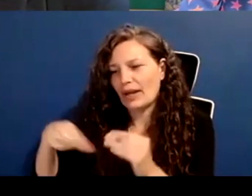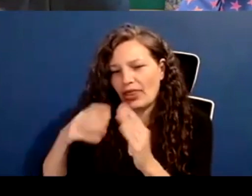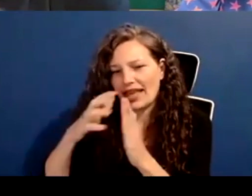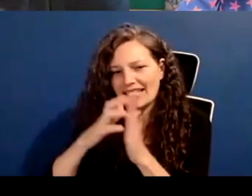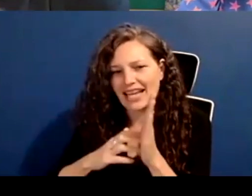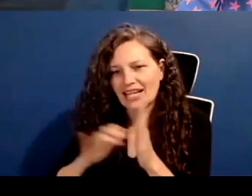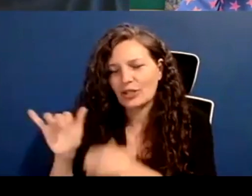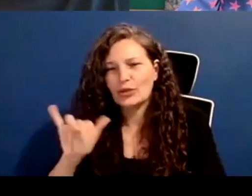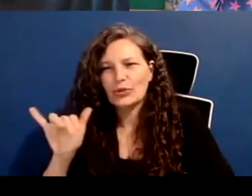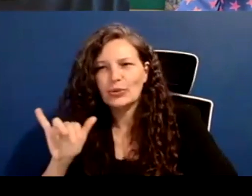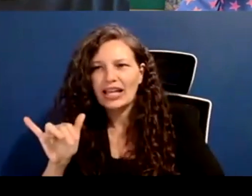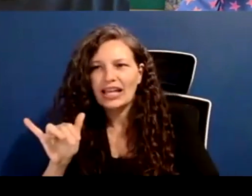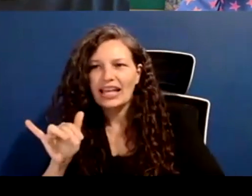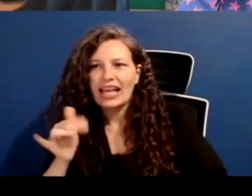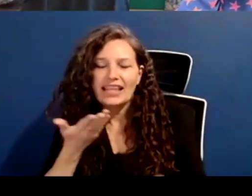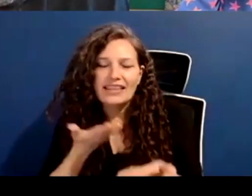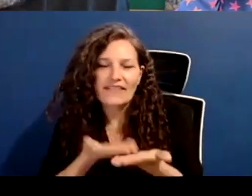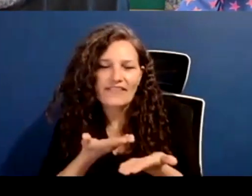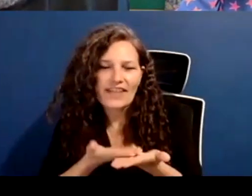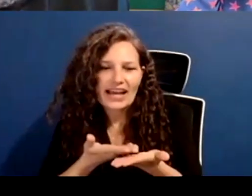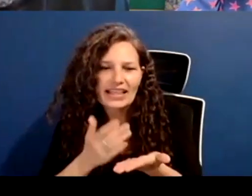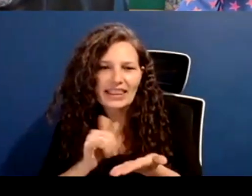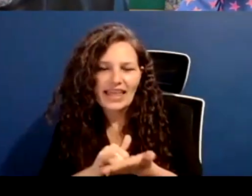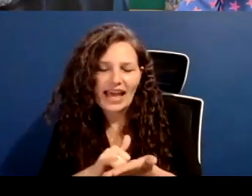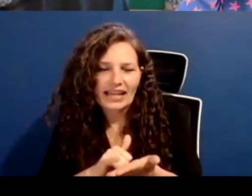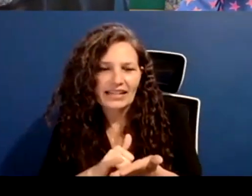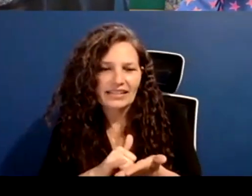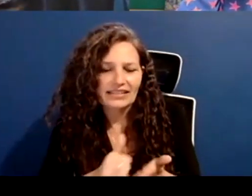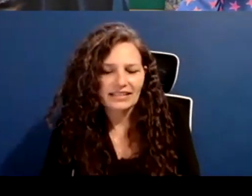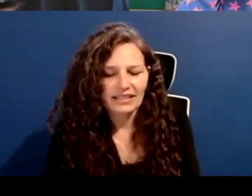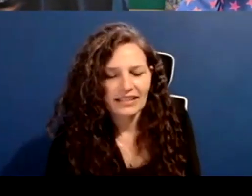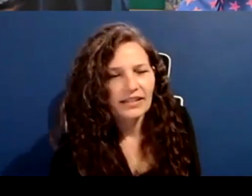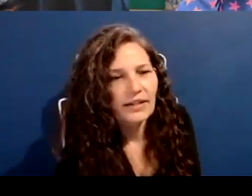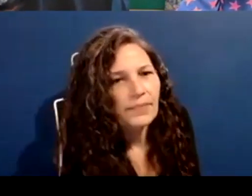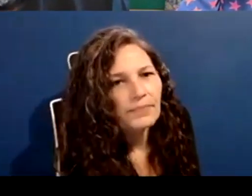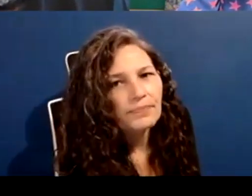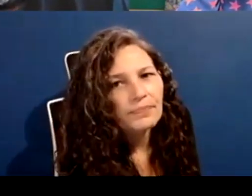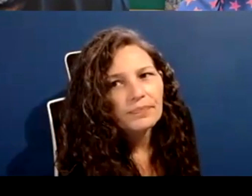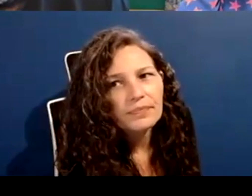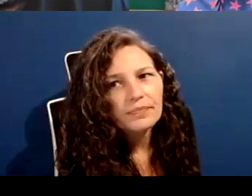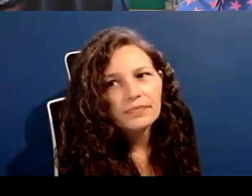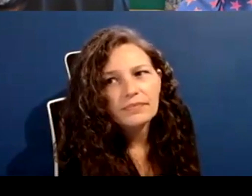the fact that it's also just a reiteration in